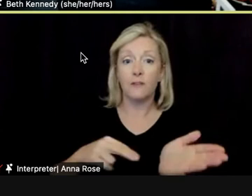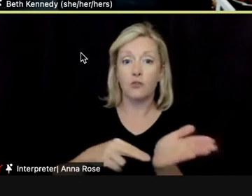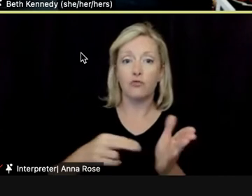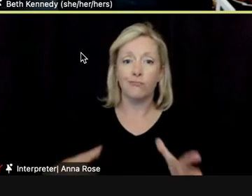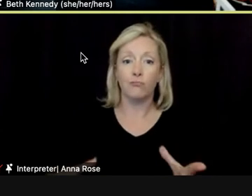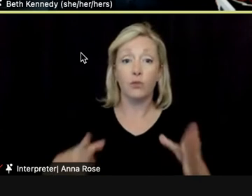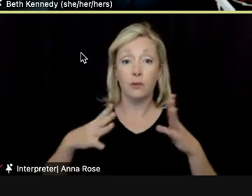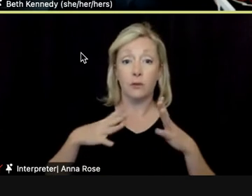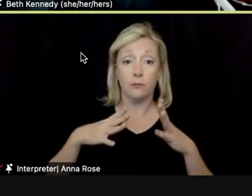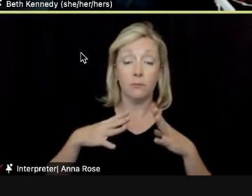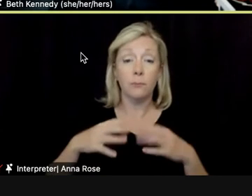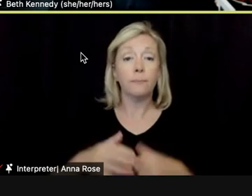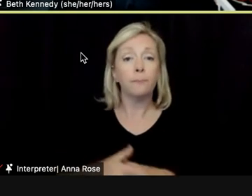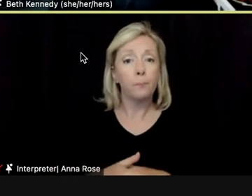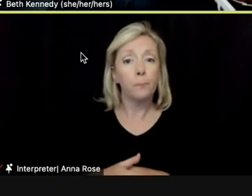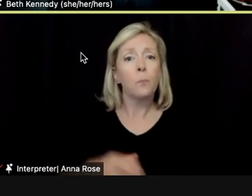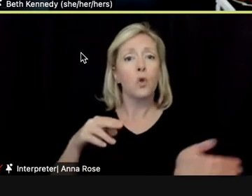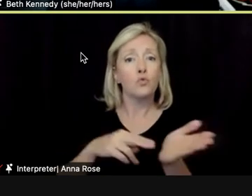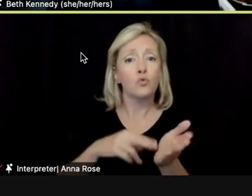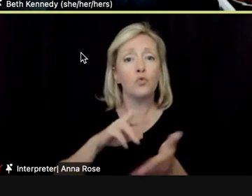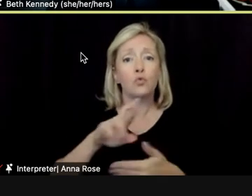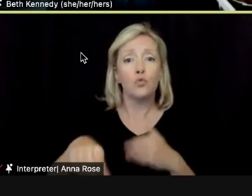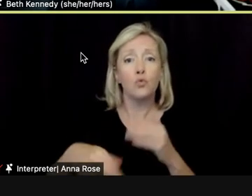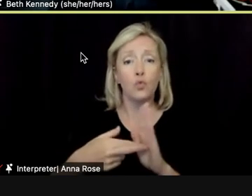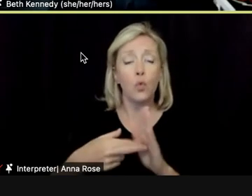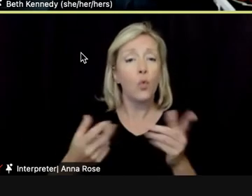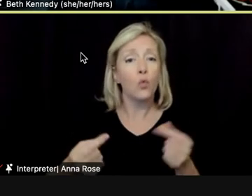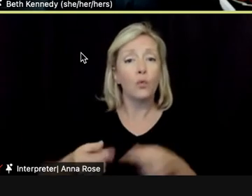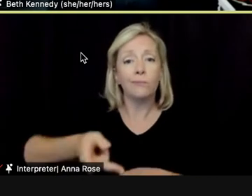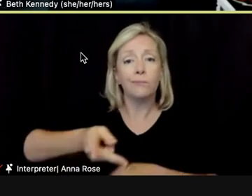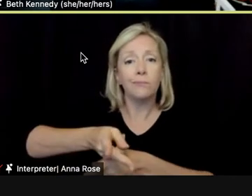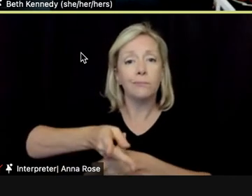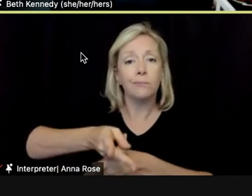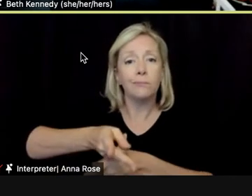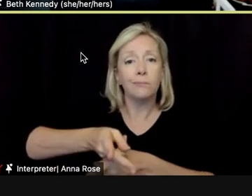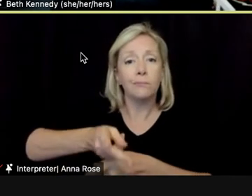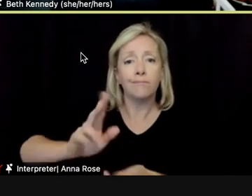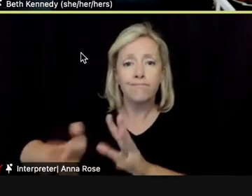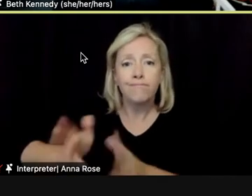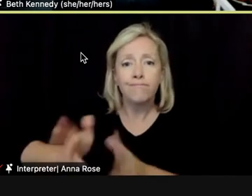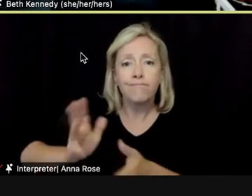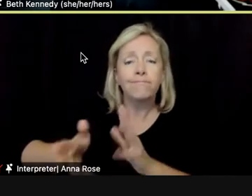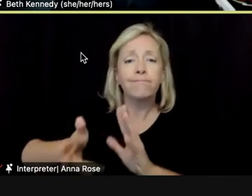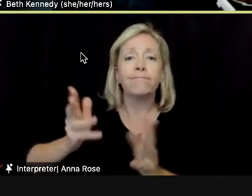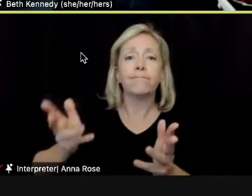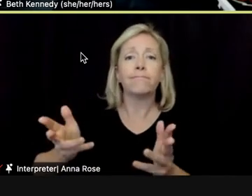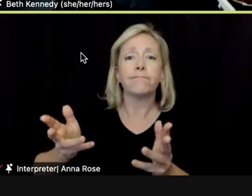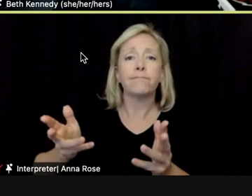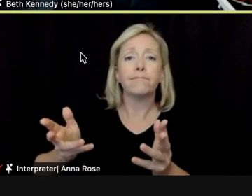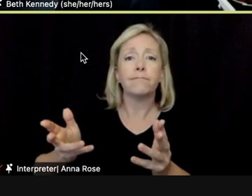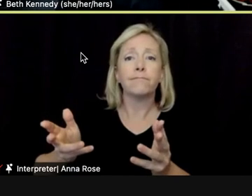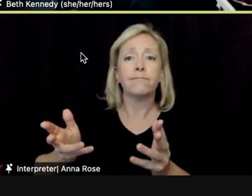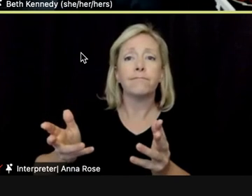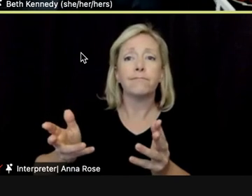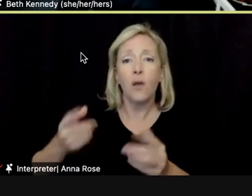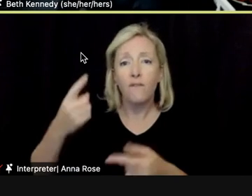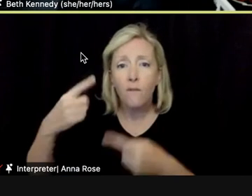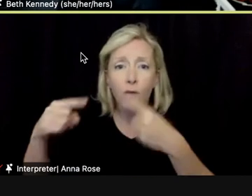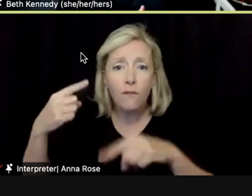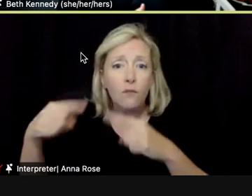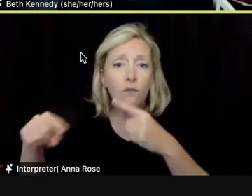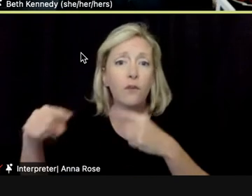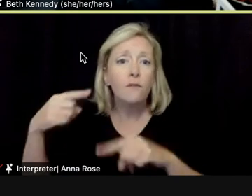Nurses are people who care for people, who take care of people, who do for people. Let me do